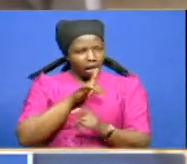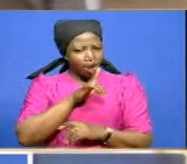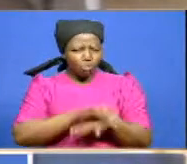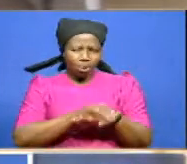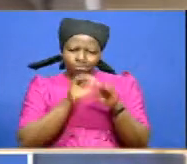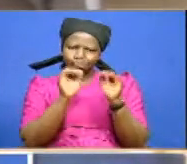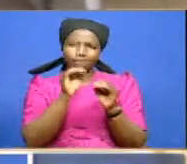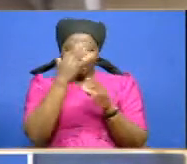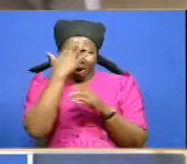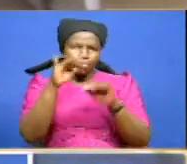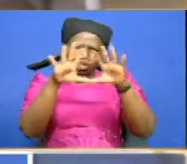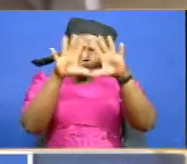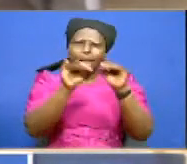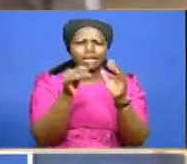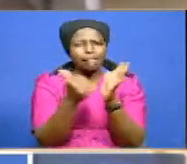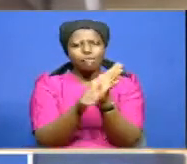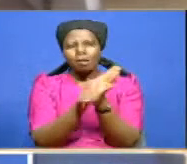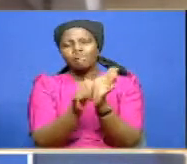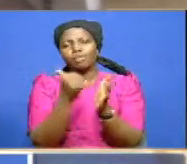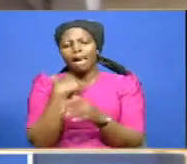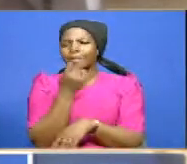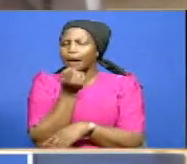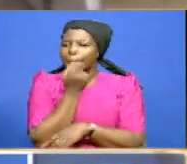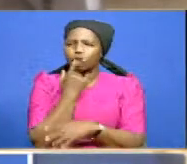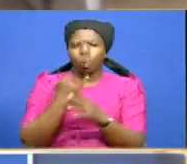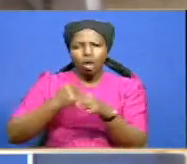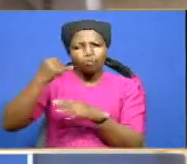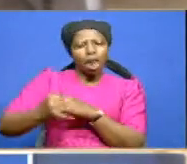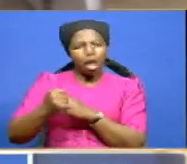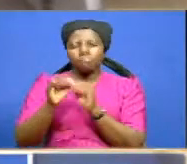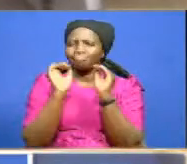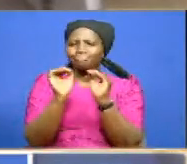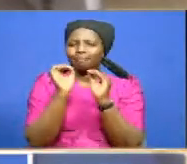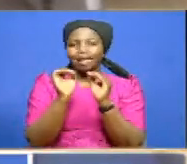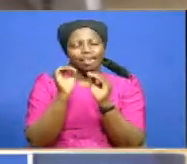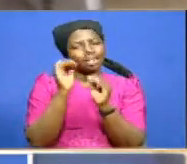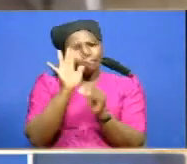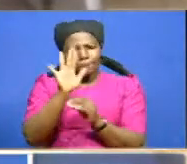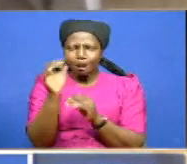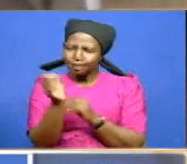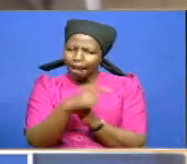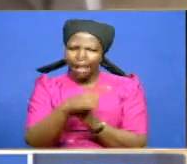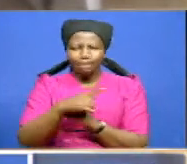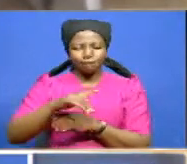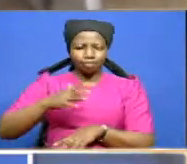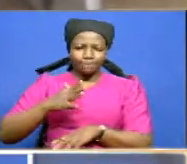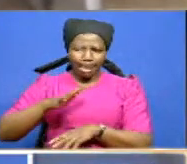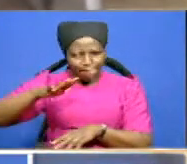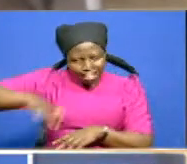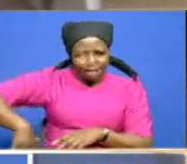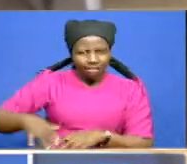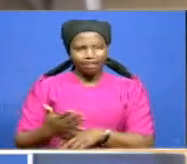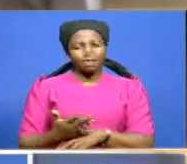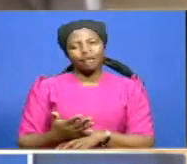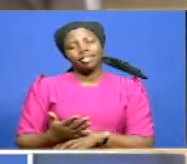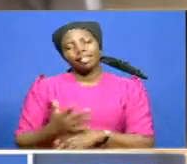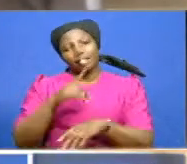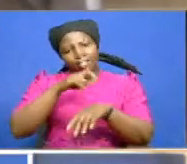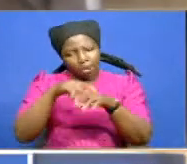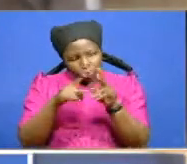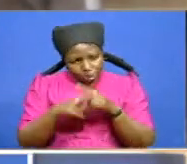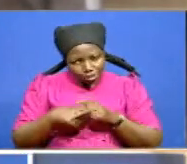stalemate, you do not have medical insurance cover, and your salaries have been delayed. As we commence